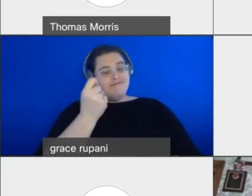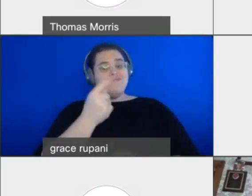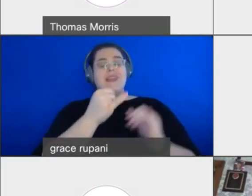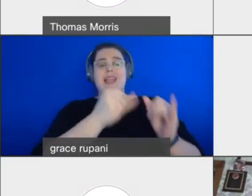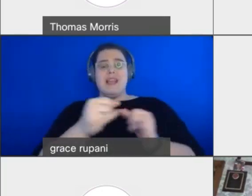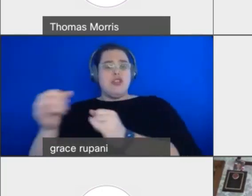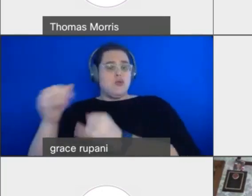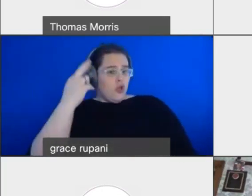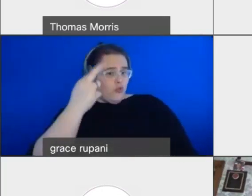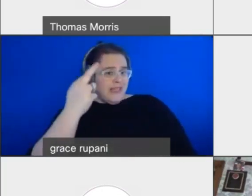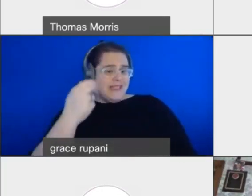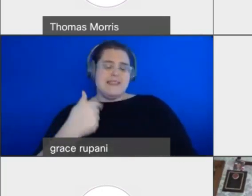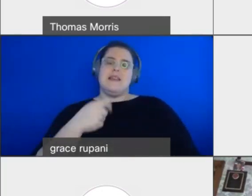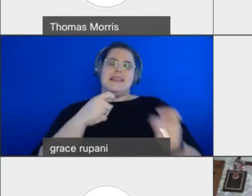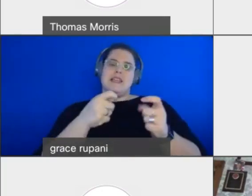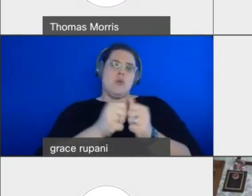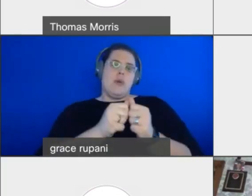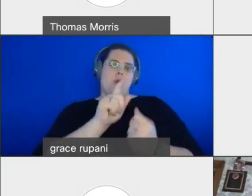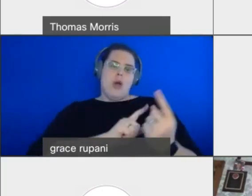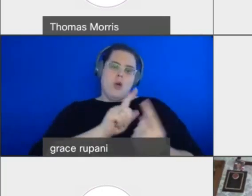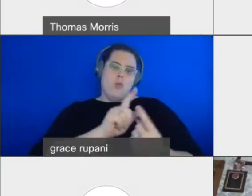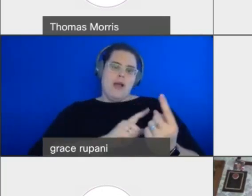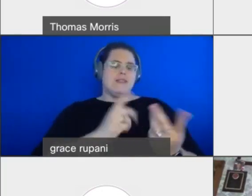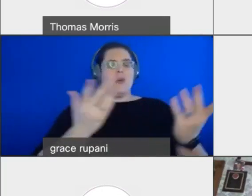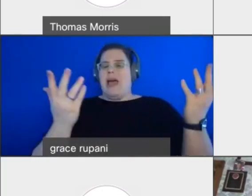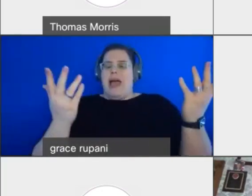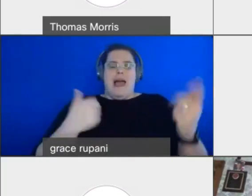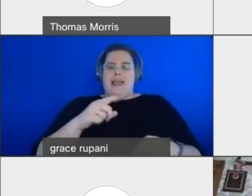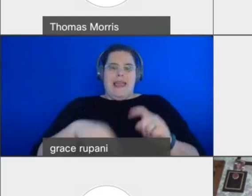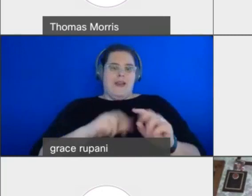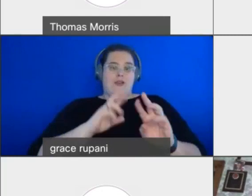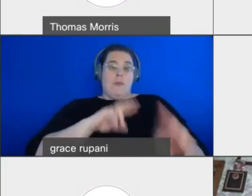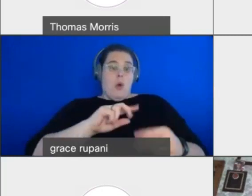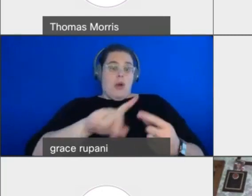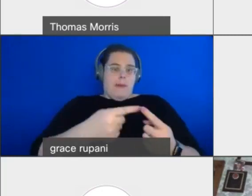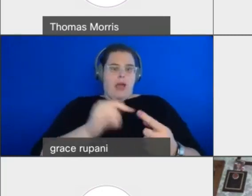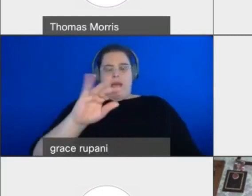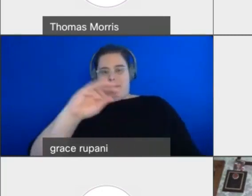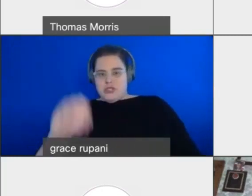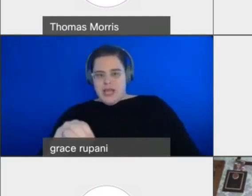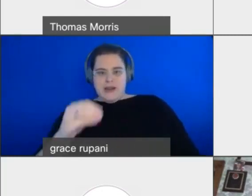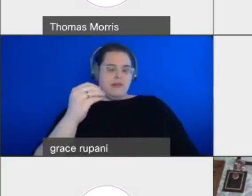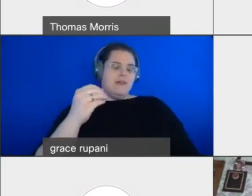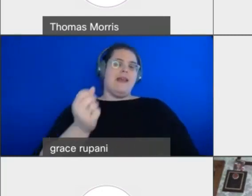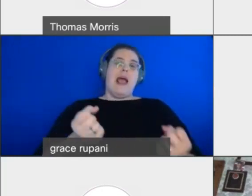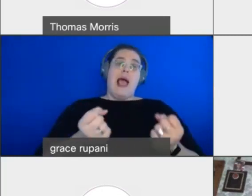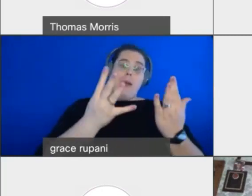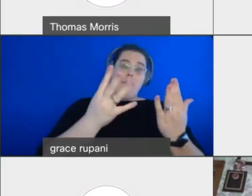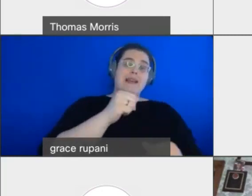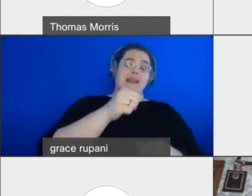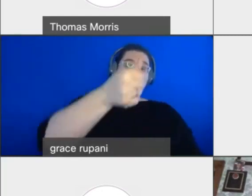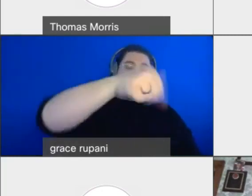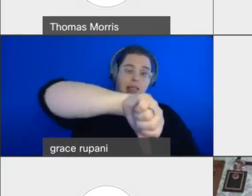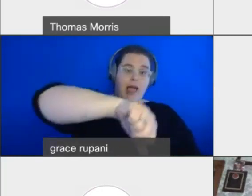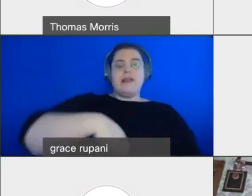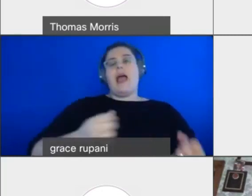individually. So I'm not able right now to report out on, this percentage have declined so far, this percentage. So